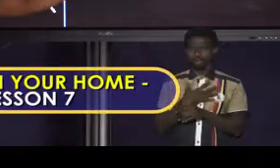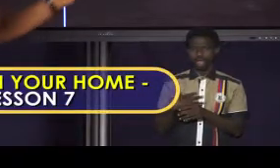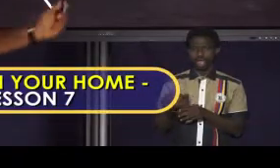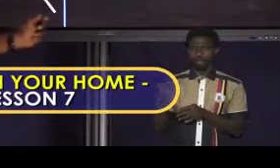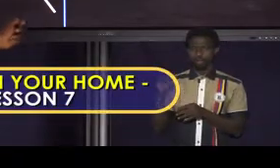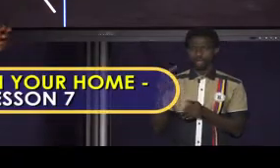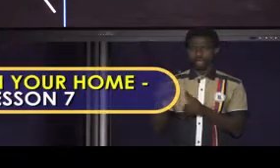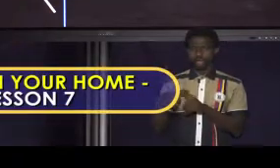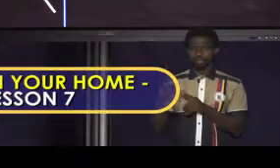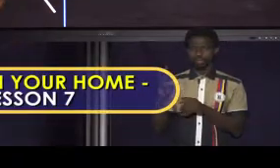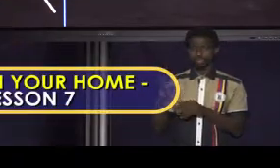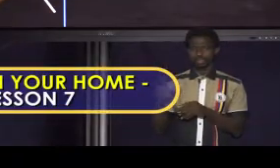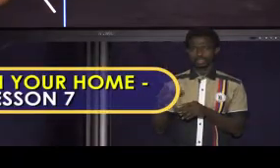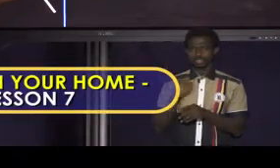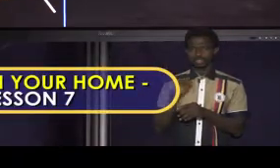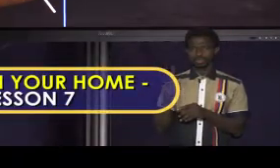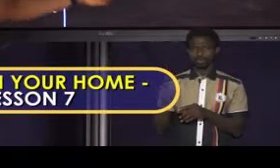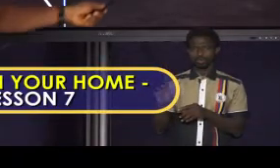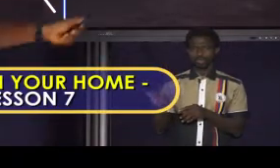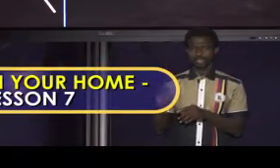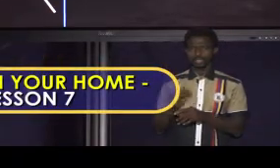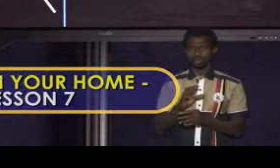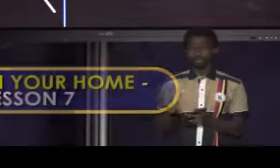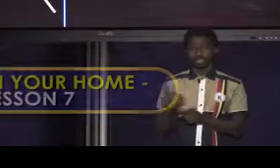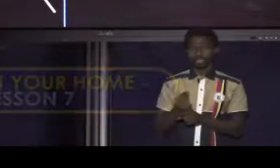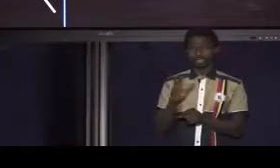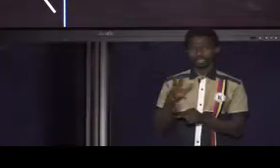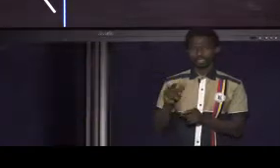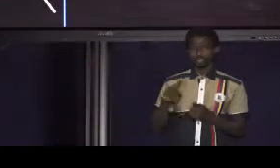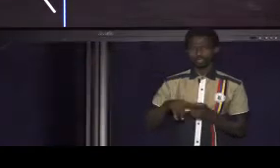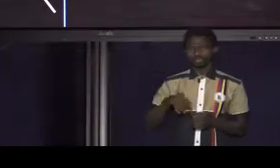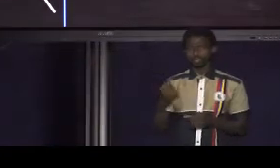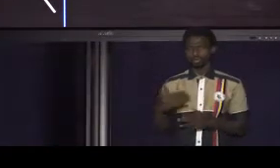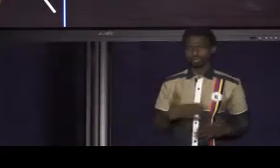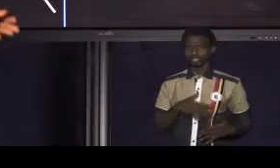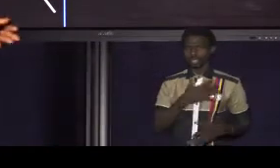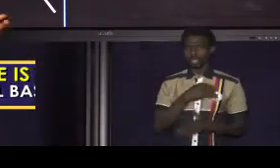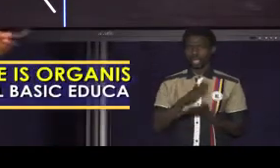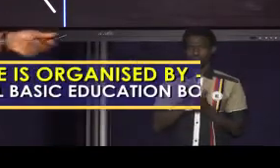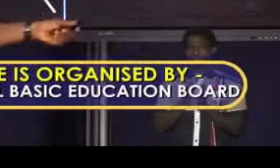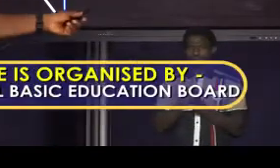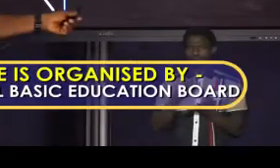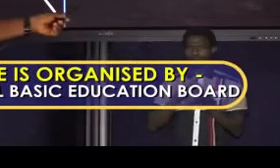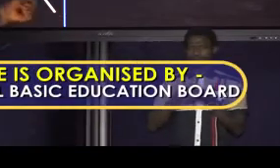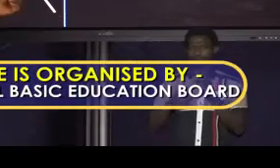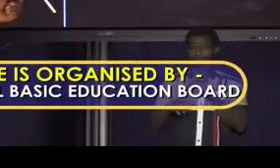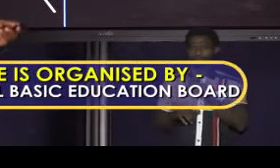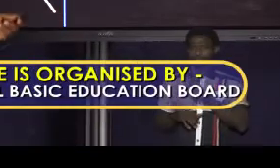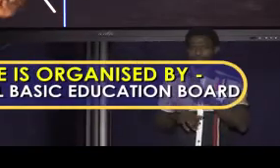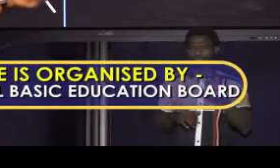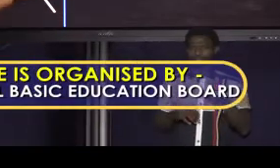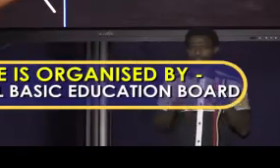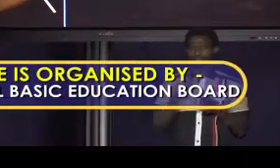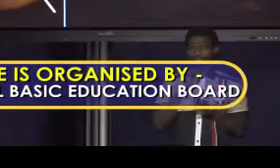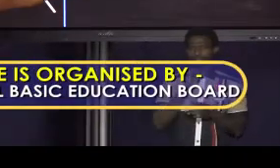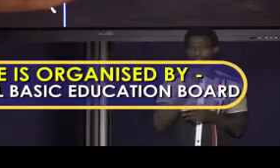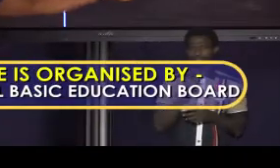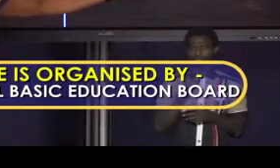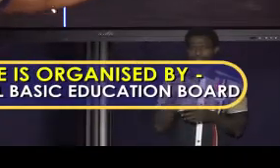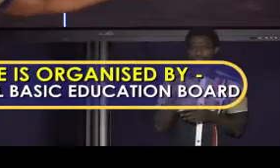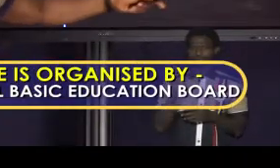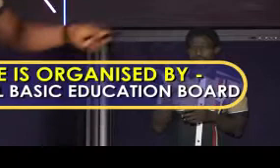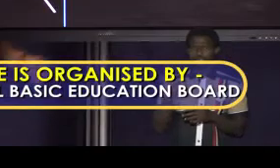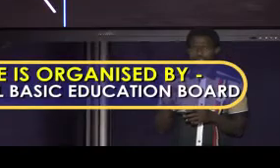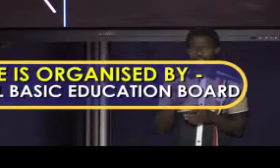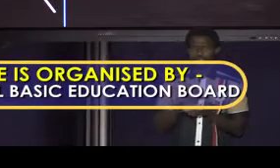63 is 180. Then we take 63 to the other side, and it becomes minus 63. So y is